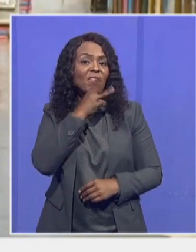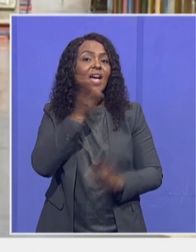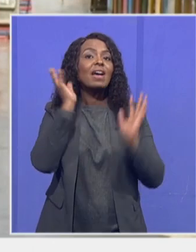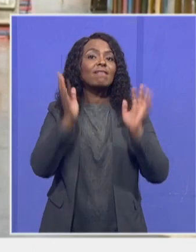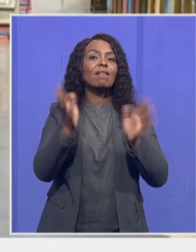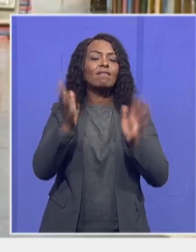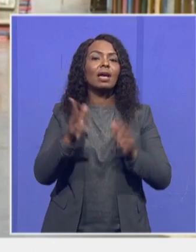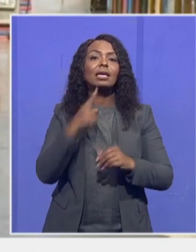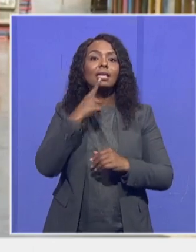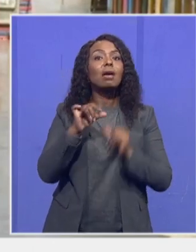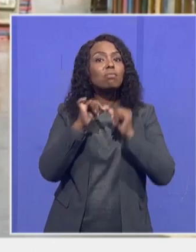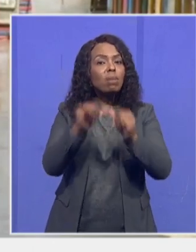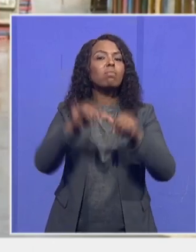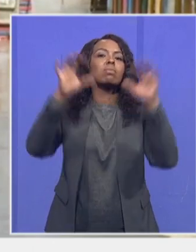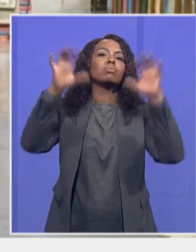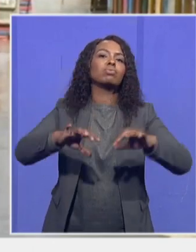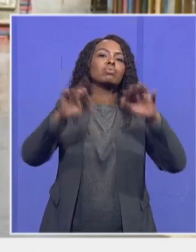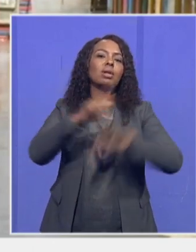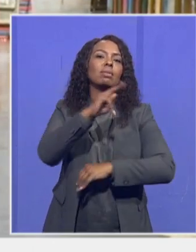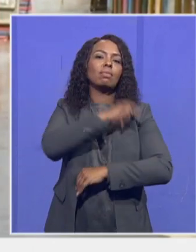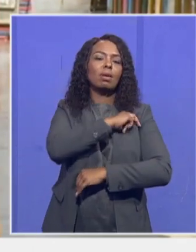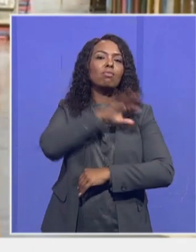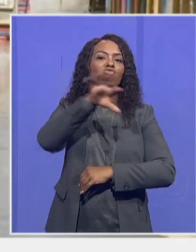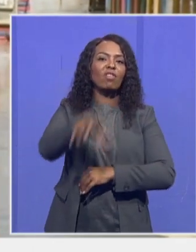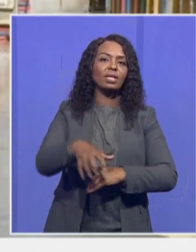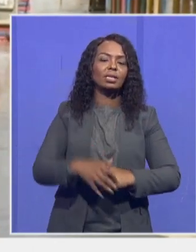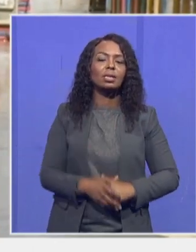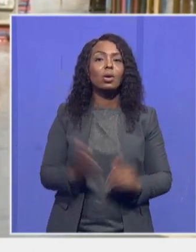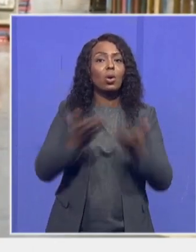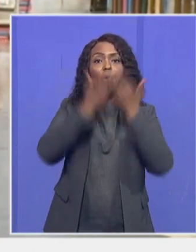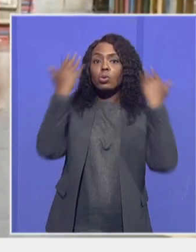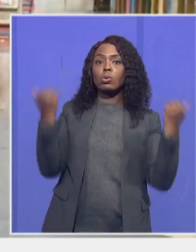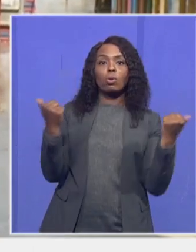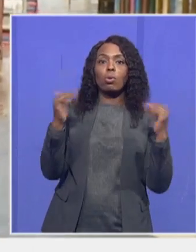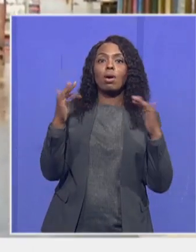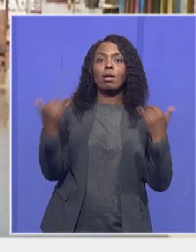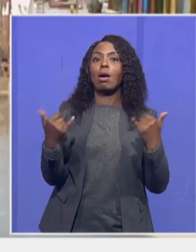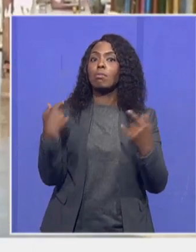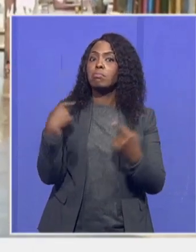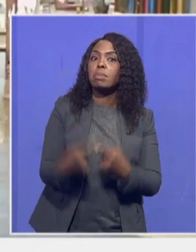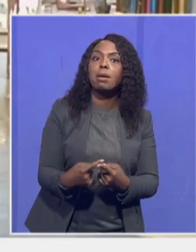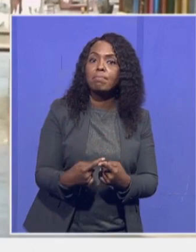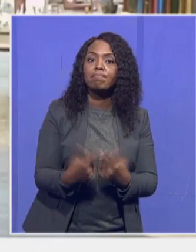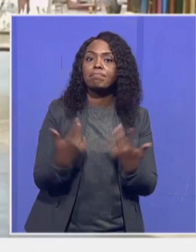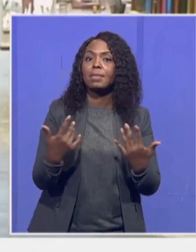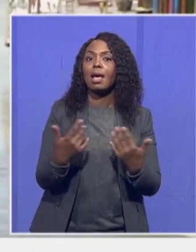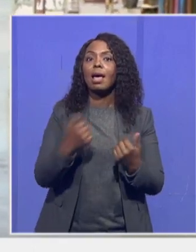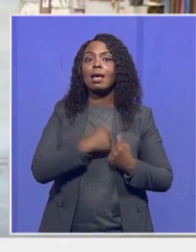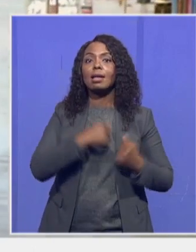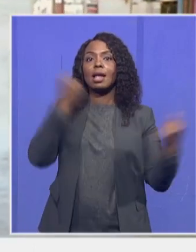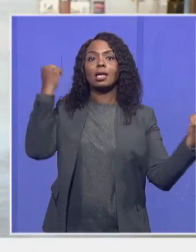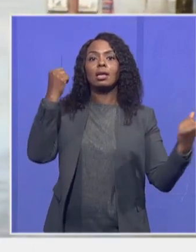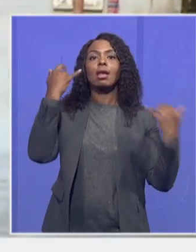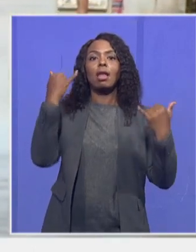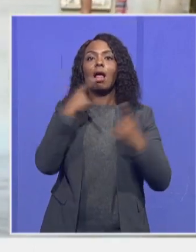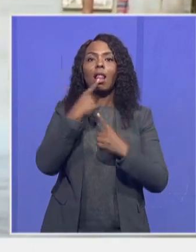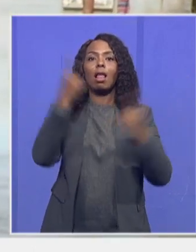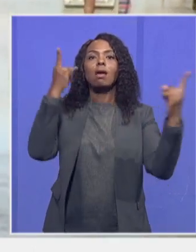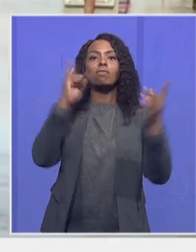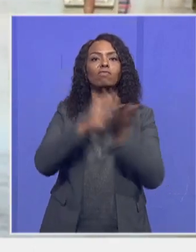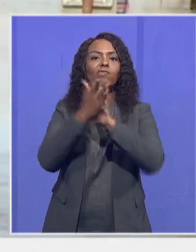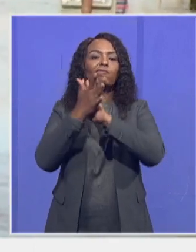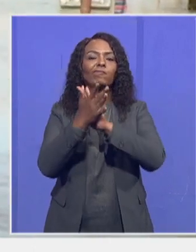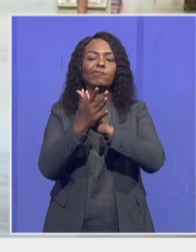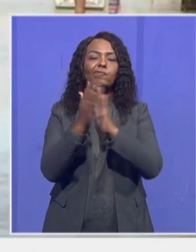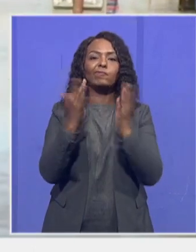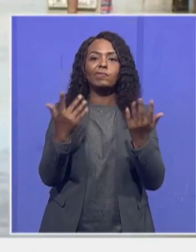continue here in the province of KwaZulu-Natal. So we don't know exactly how far this, declaration of a disaster is going to take